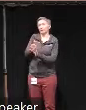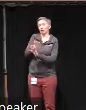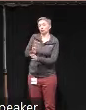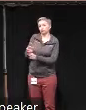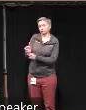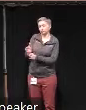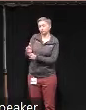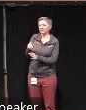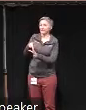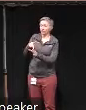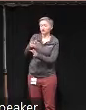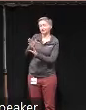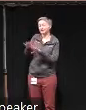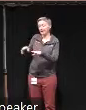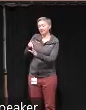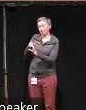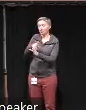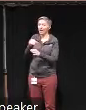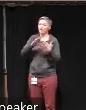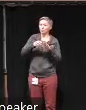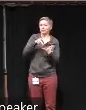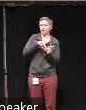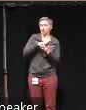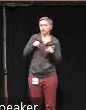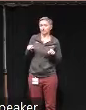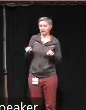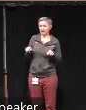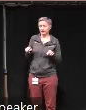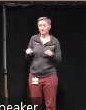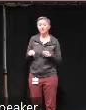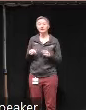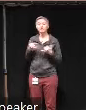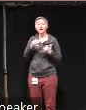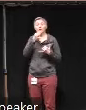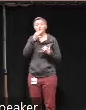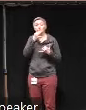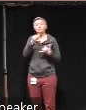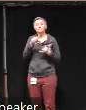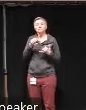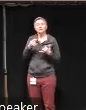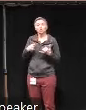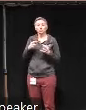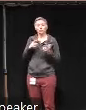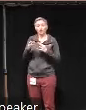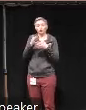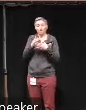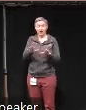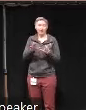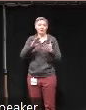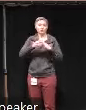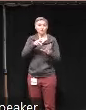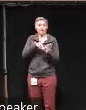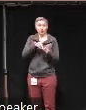psychiatry, as well as in the community psychiatry, as now we are about to divide the community psychiatry